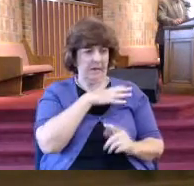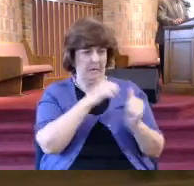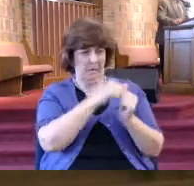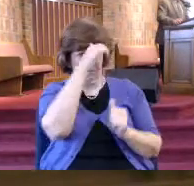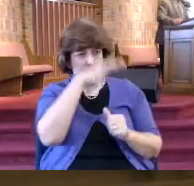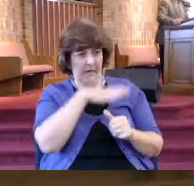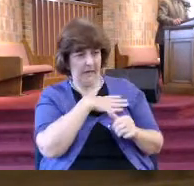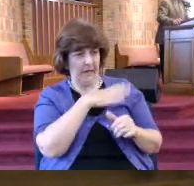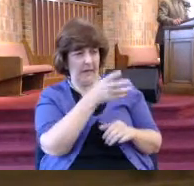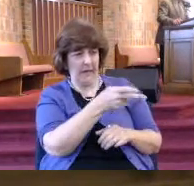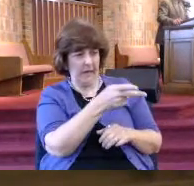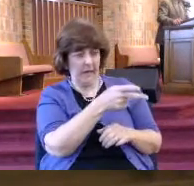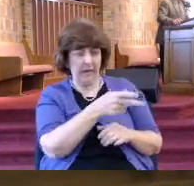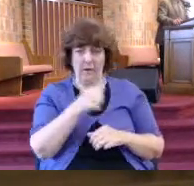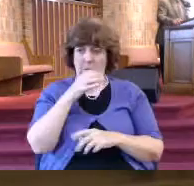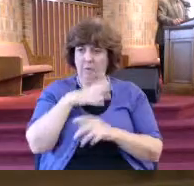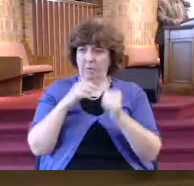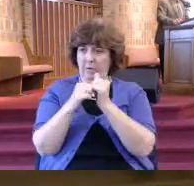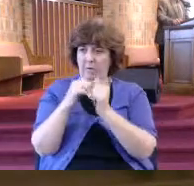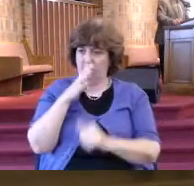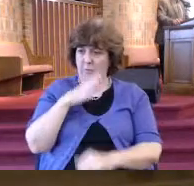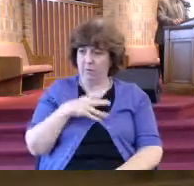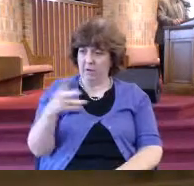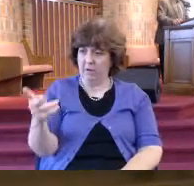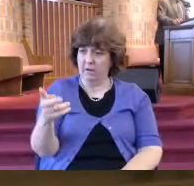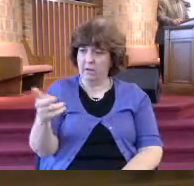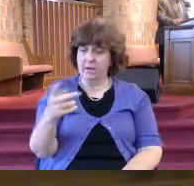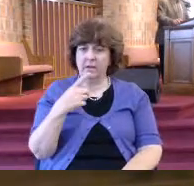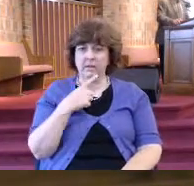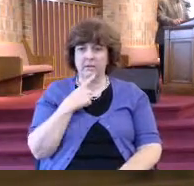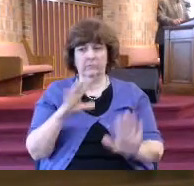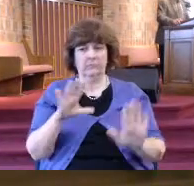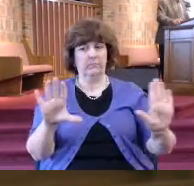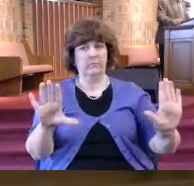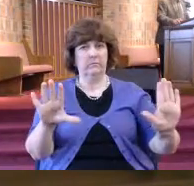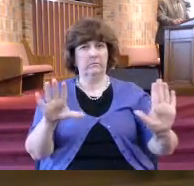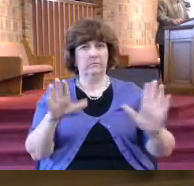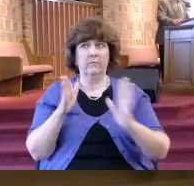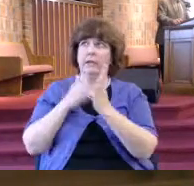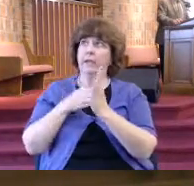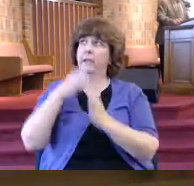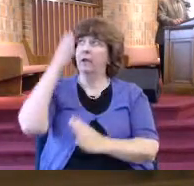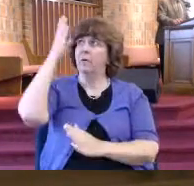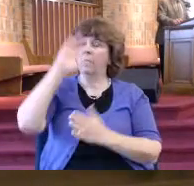men and women who are involved with women and say this is against the law of God.